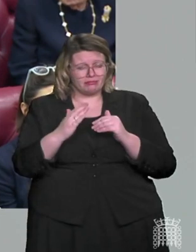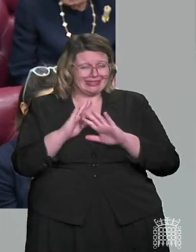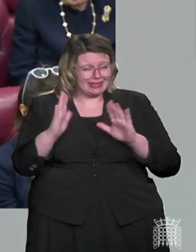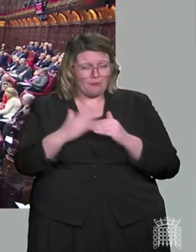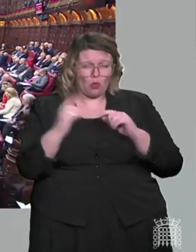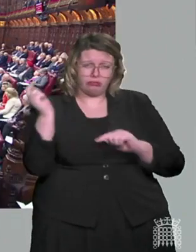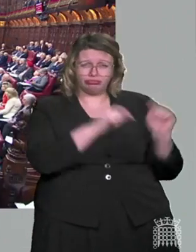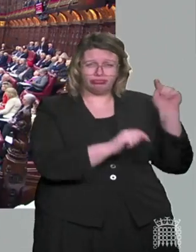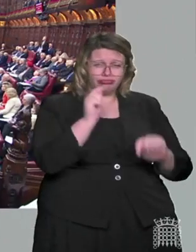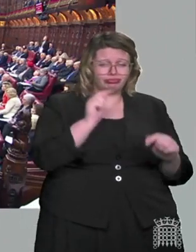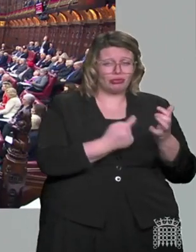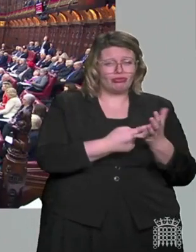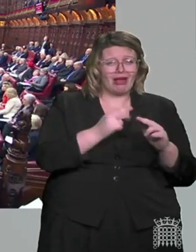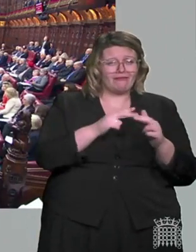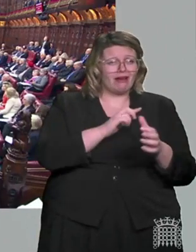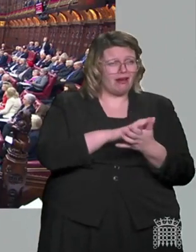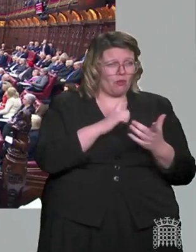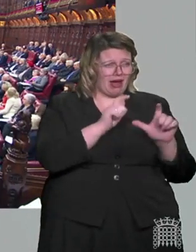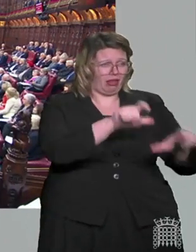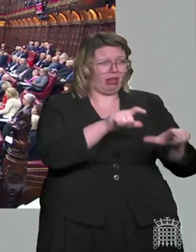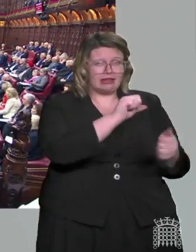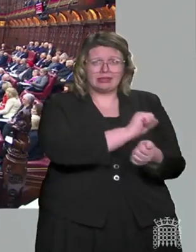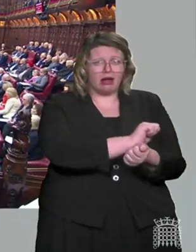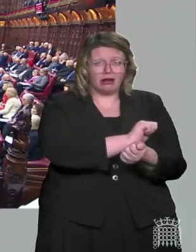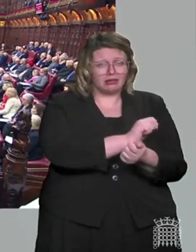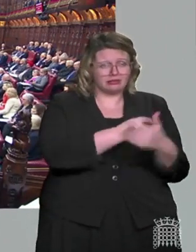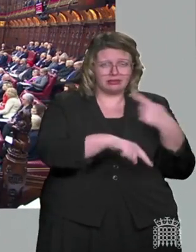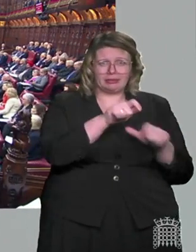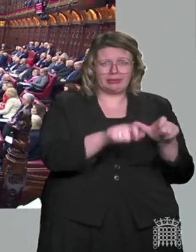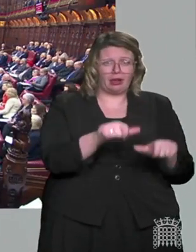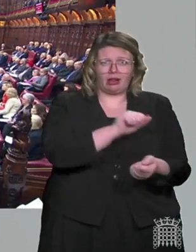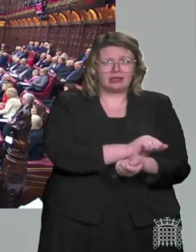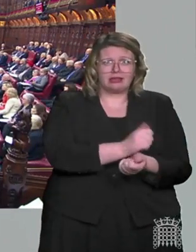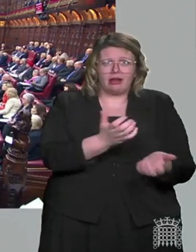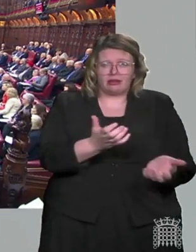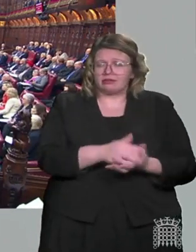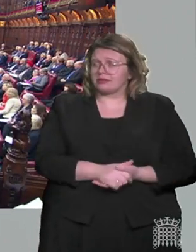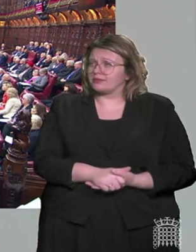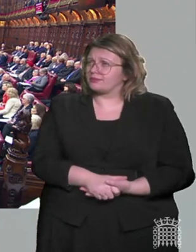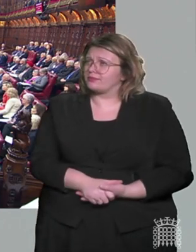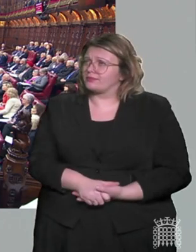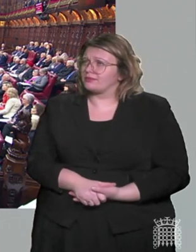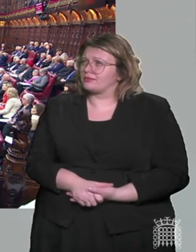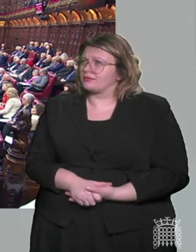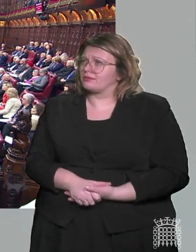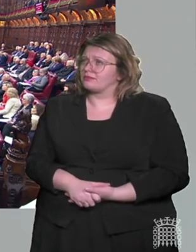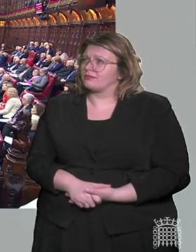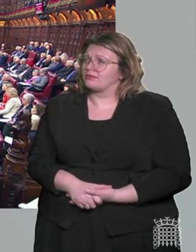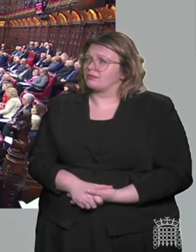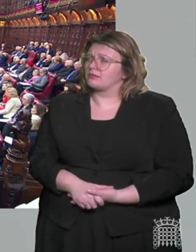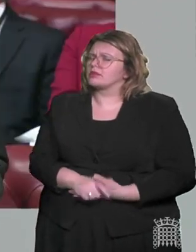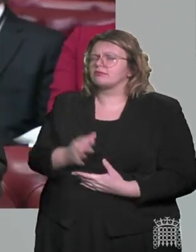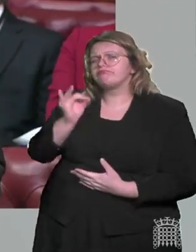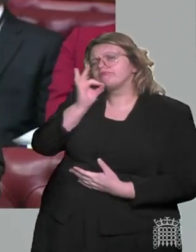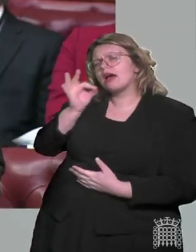in Rafah. My Lords, does the Noble Lord, the Foreign Secretary, agree that the huge